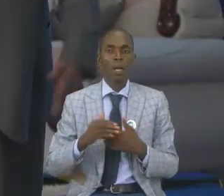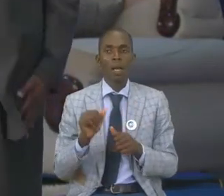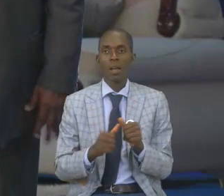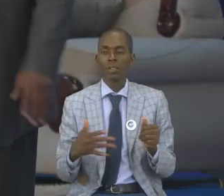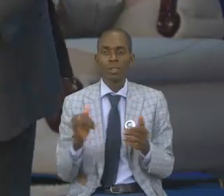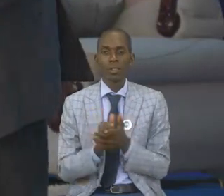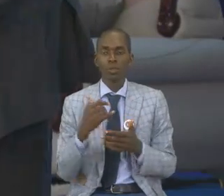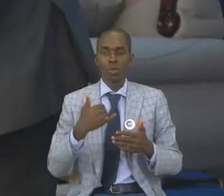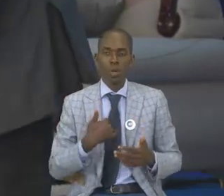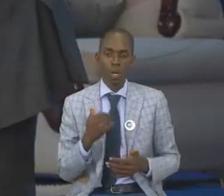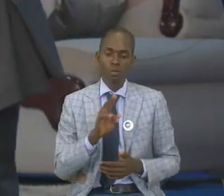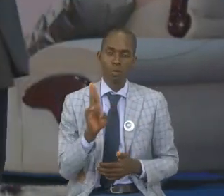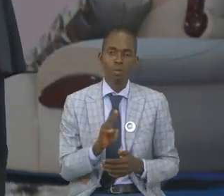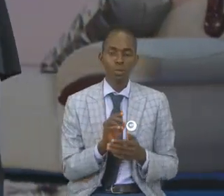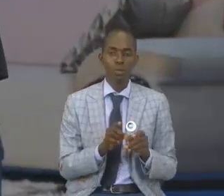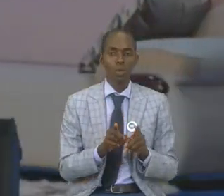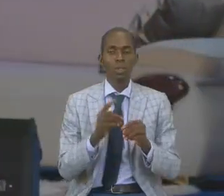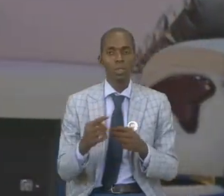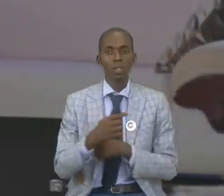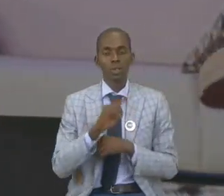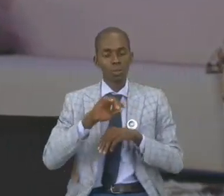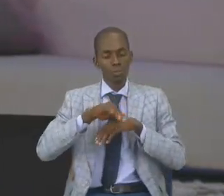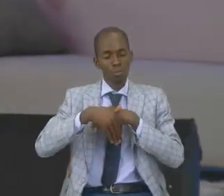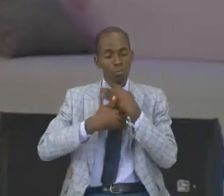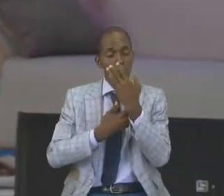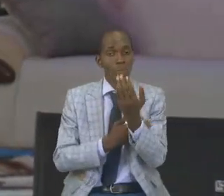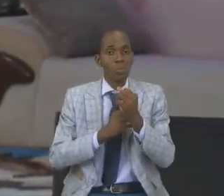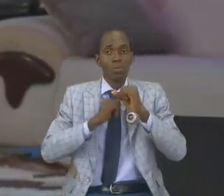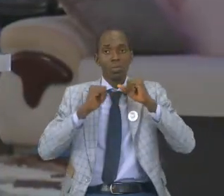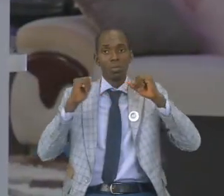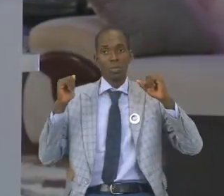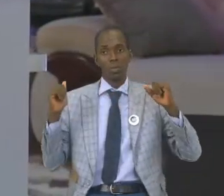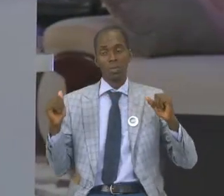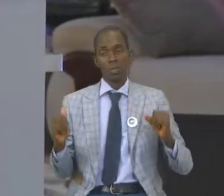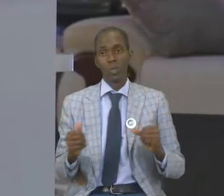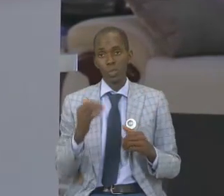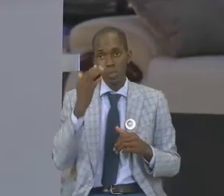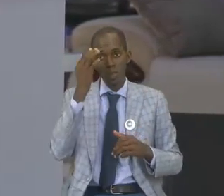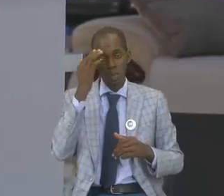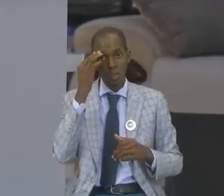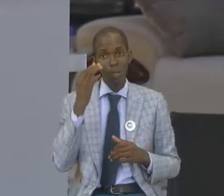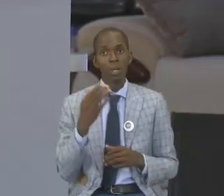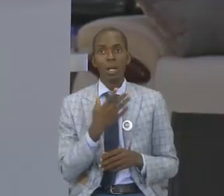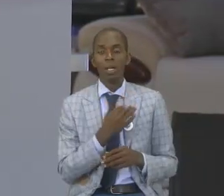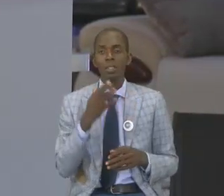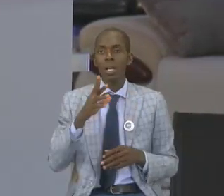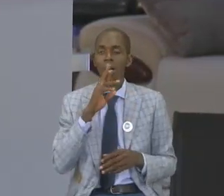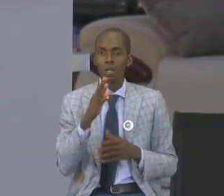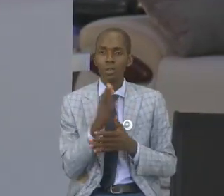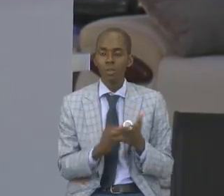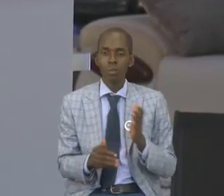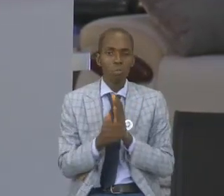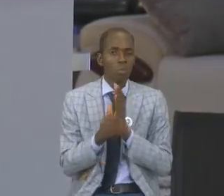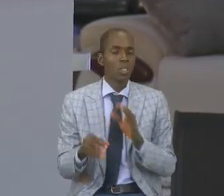expended during the day. And you wake up in the morning, actually, those doctors tell us, and they are experts in their field, they say